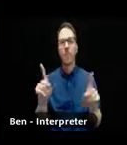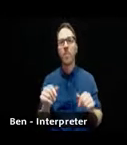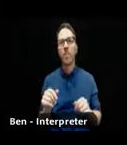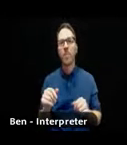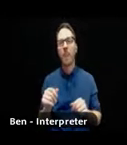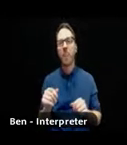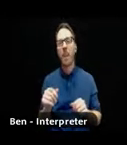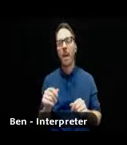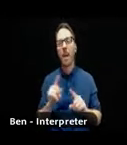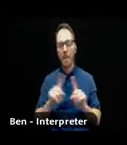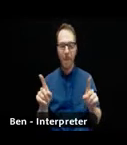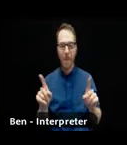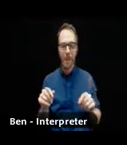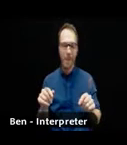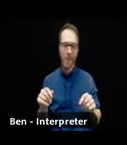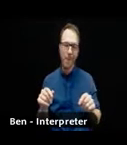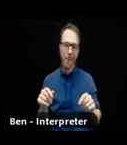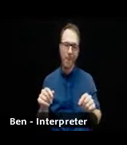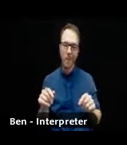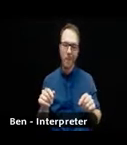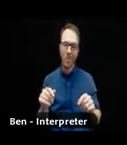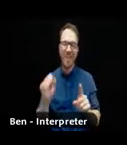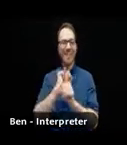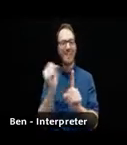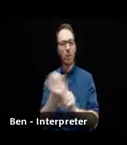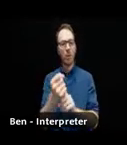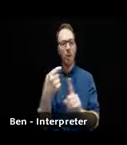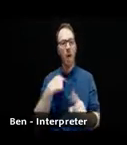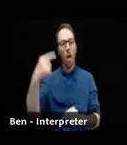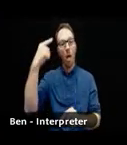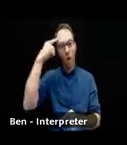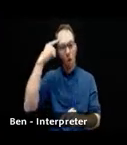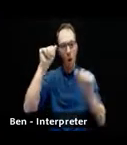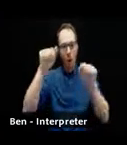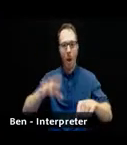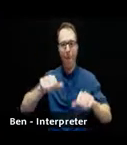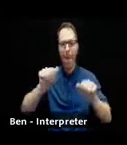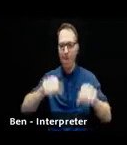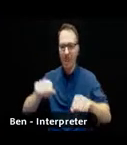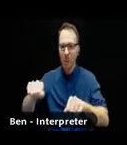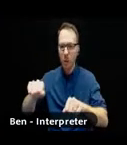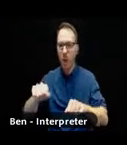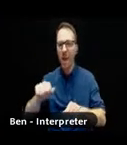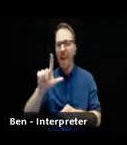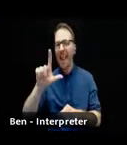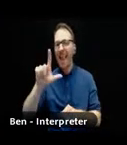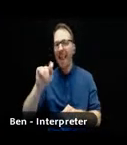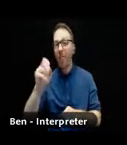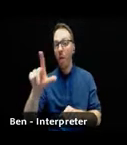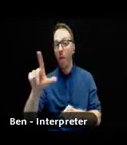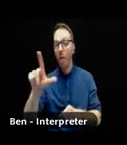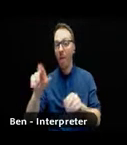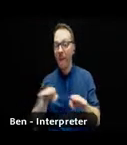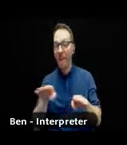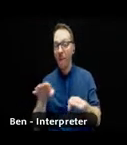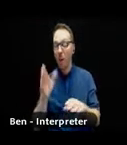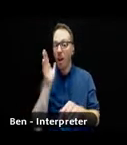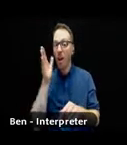but they are, you know, situations in which I thought that there could be potential lethality down the road